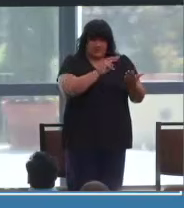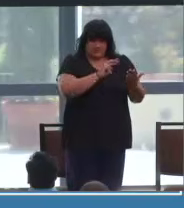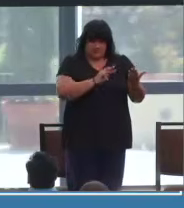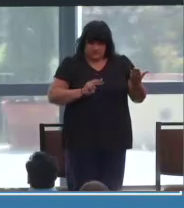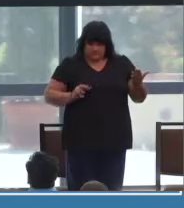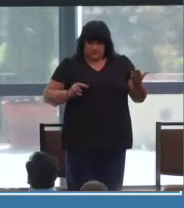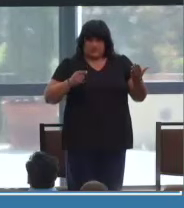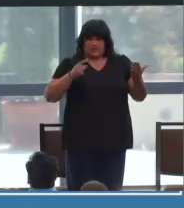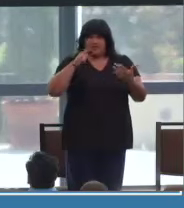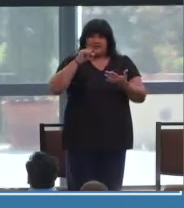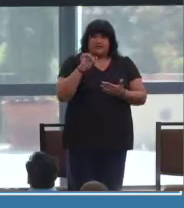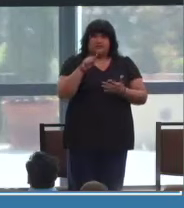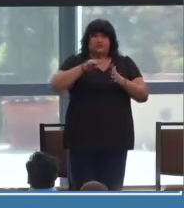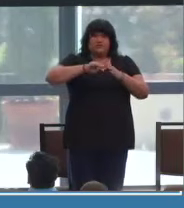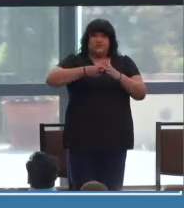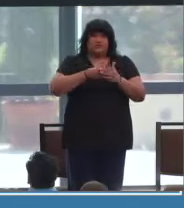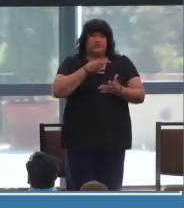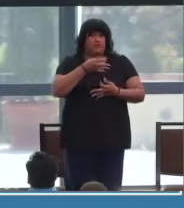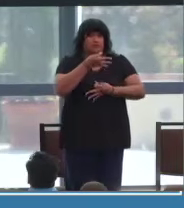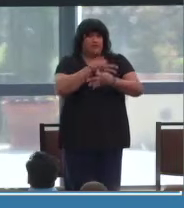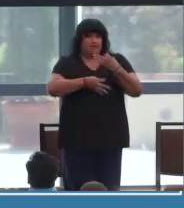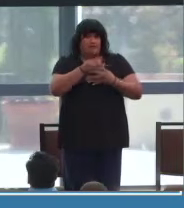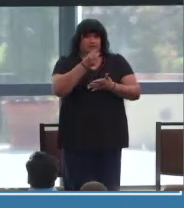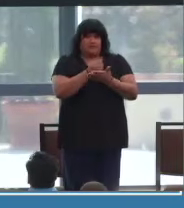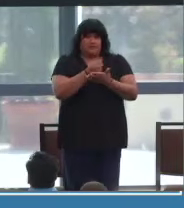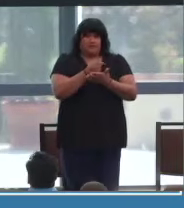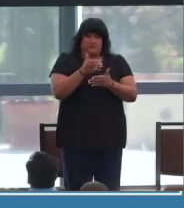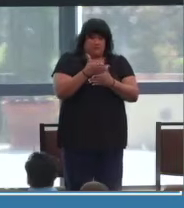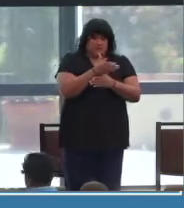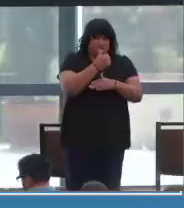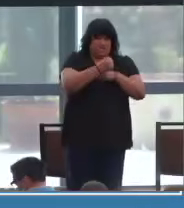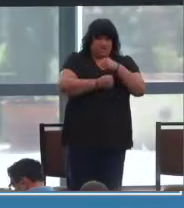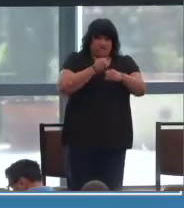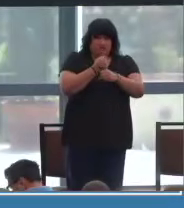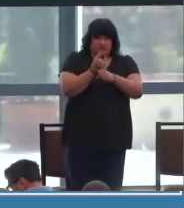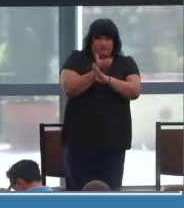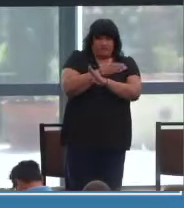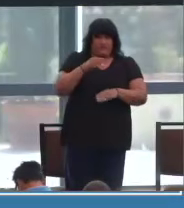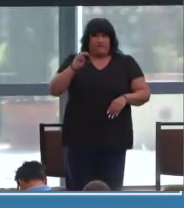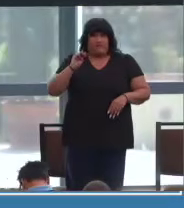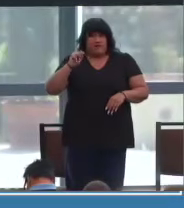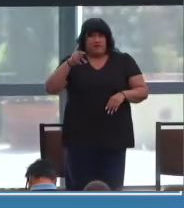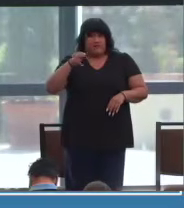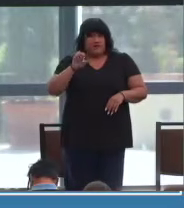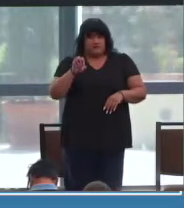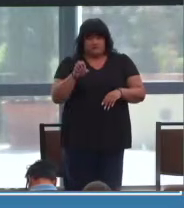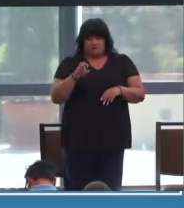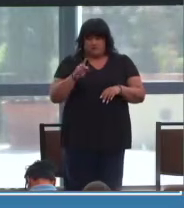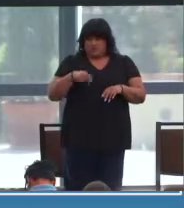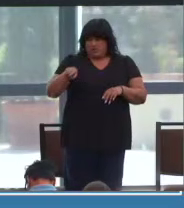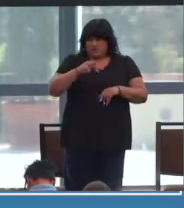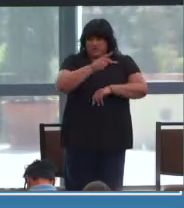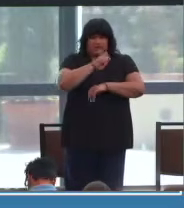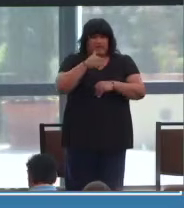hormone replacement therapy within 10 years of menopause, those patients did not seem to have that increased risk of